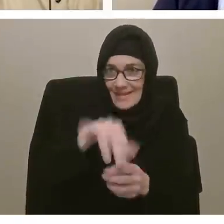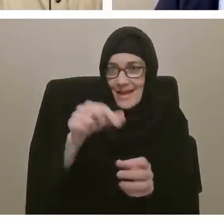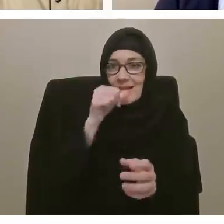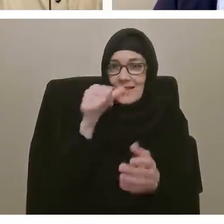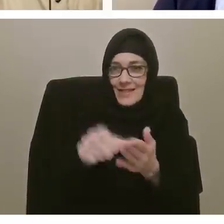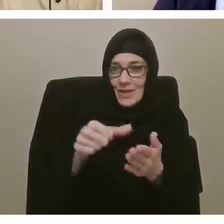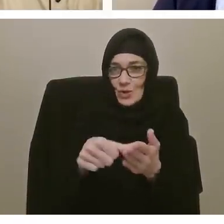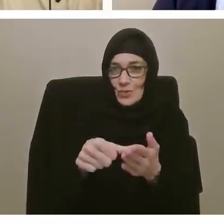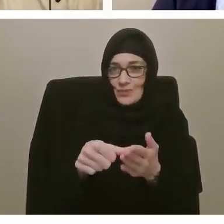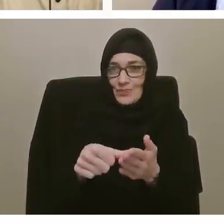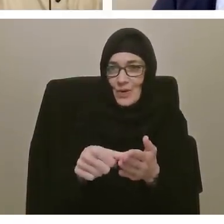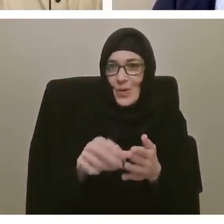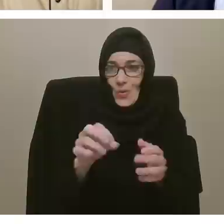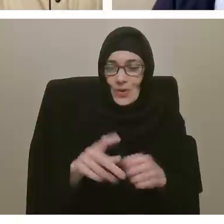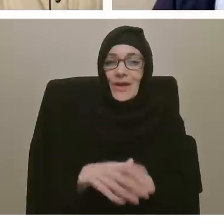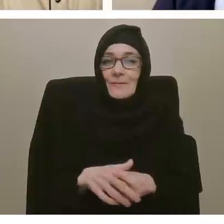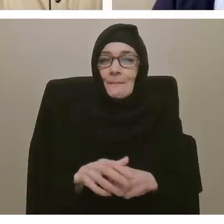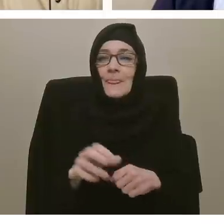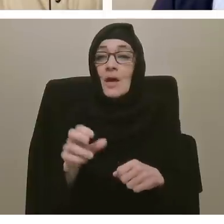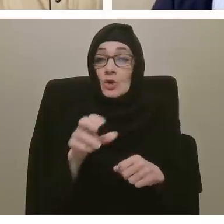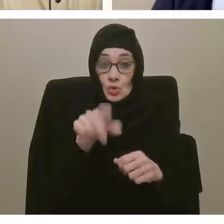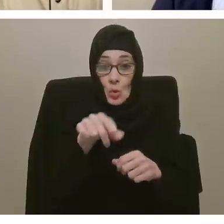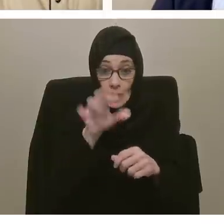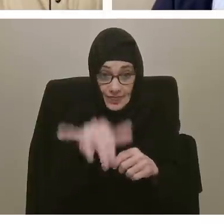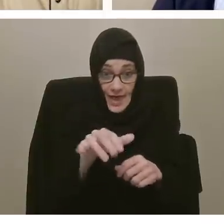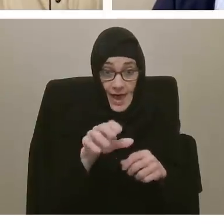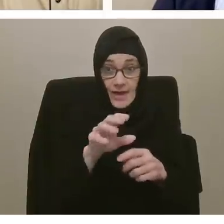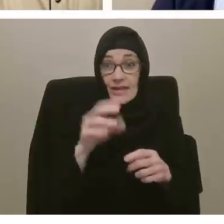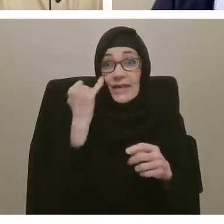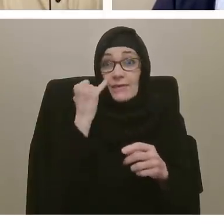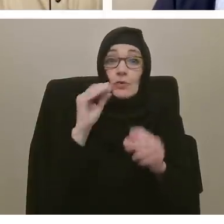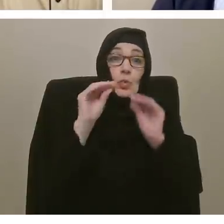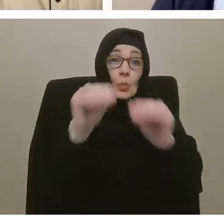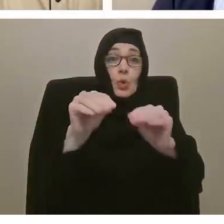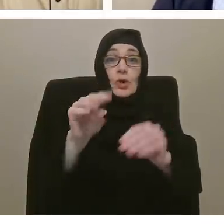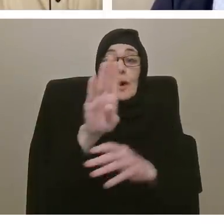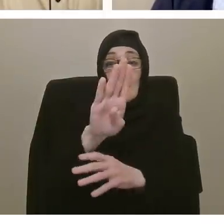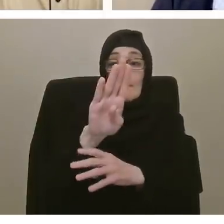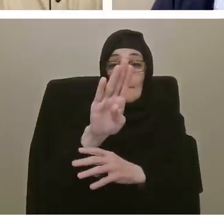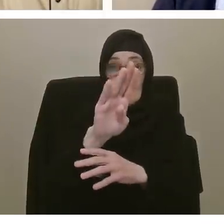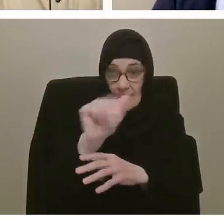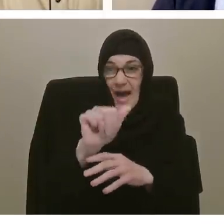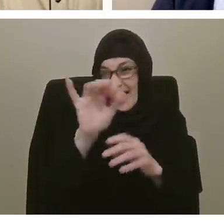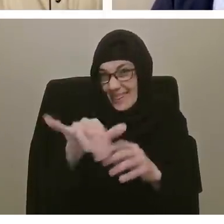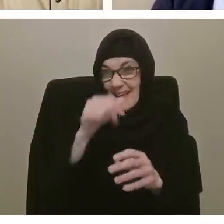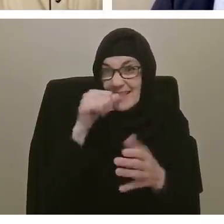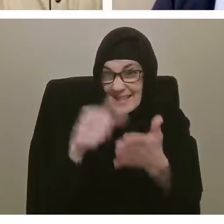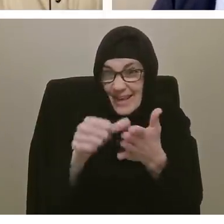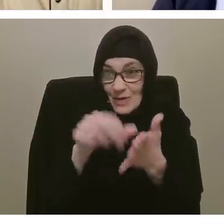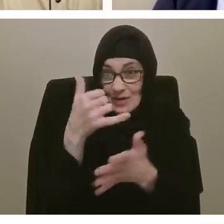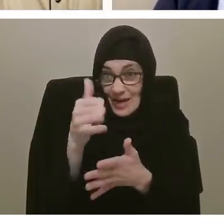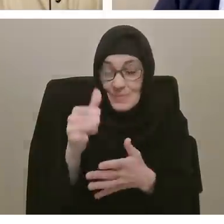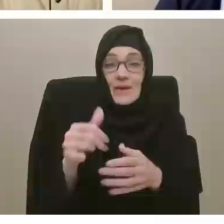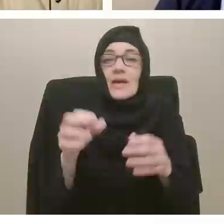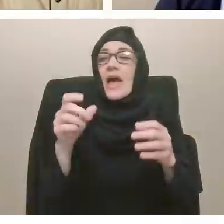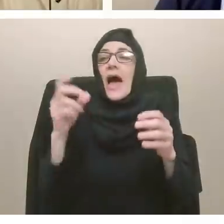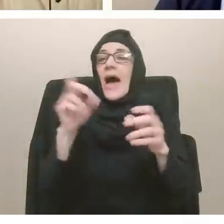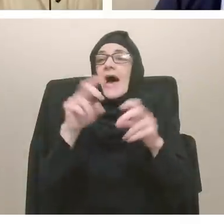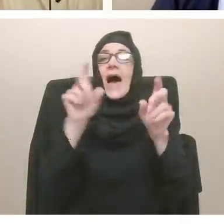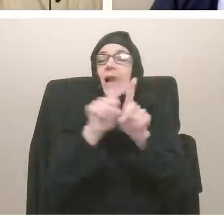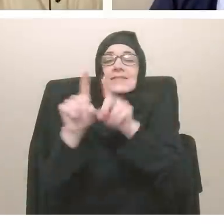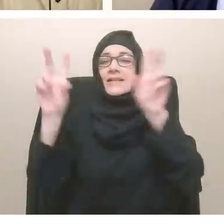put ba as like a title of a book, and the whole story is actually behind the letter ba. Why?